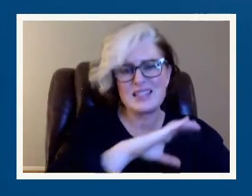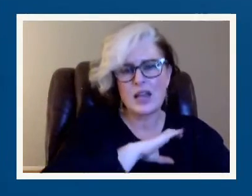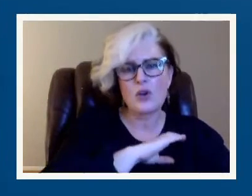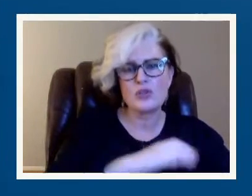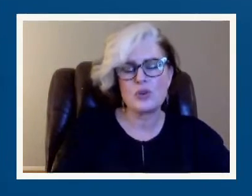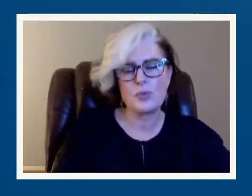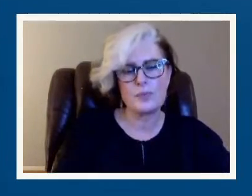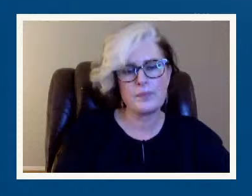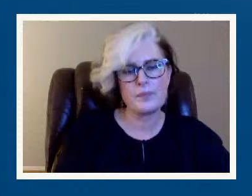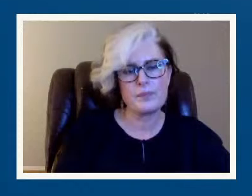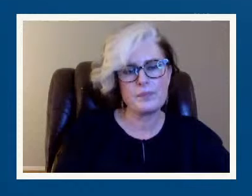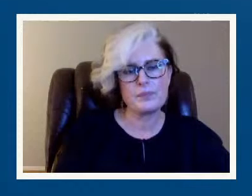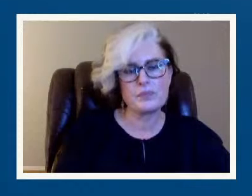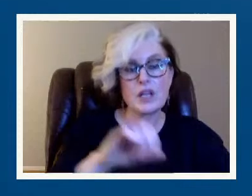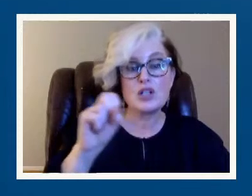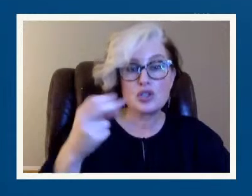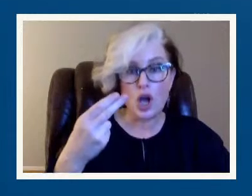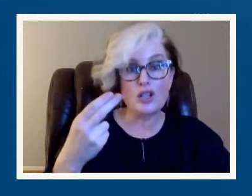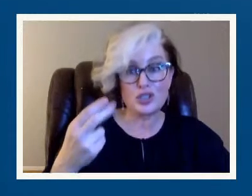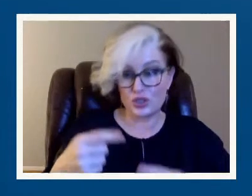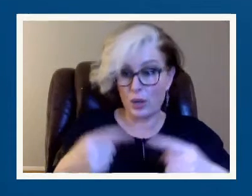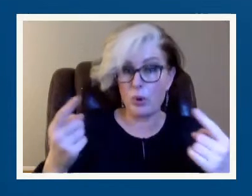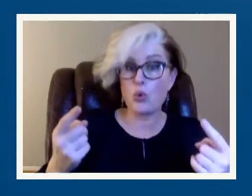Now, Josh's opponent,